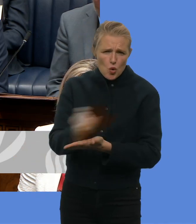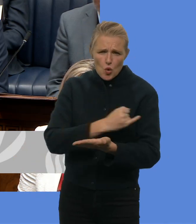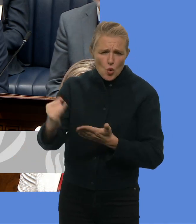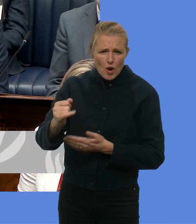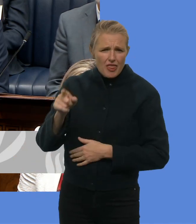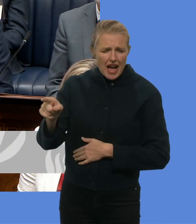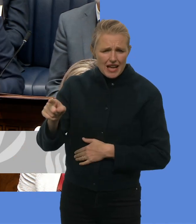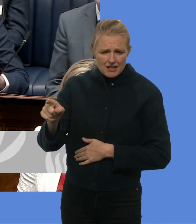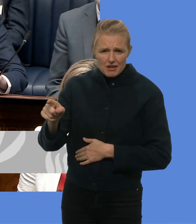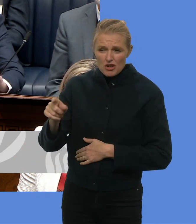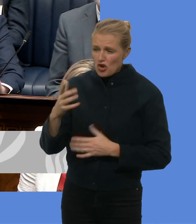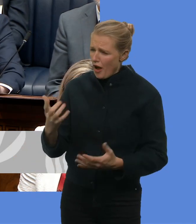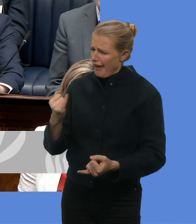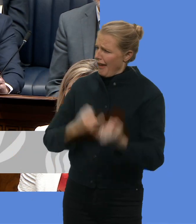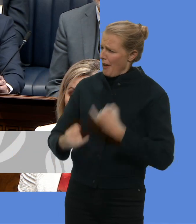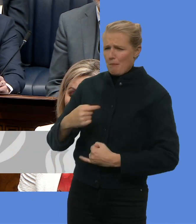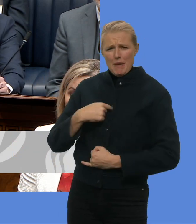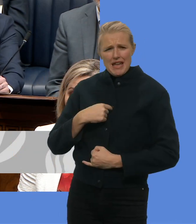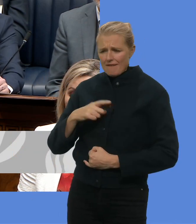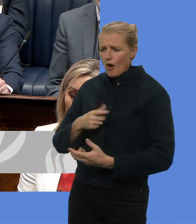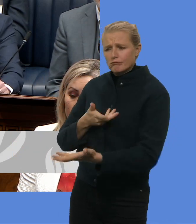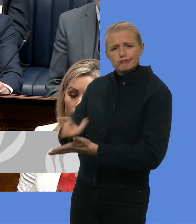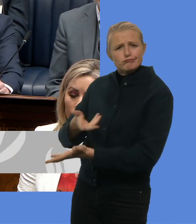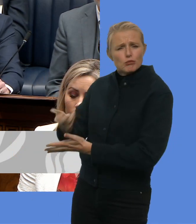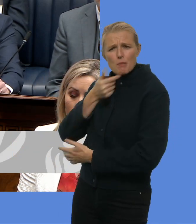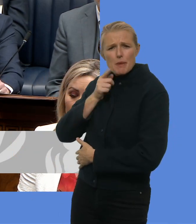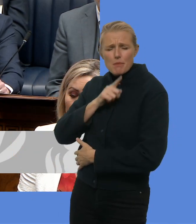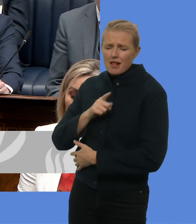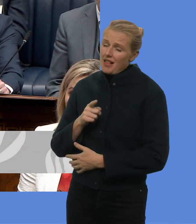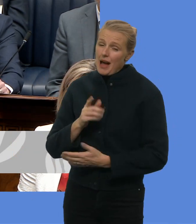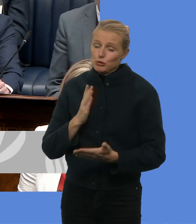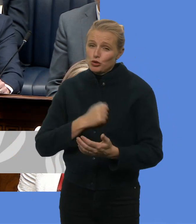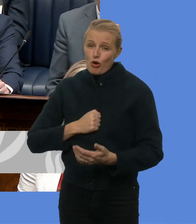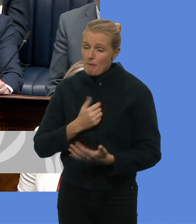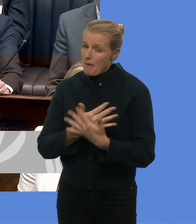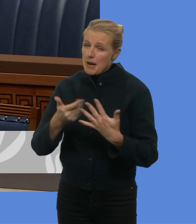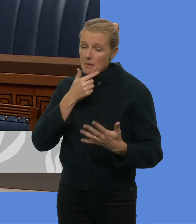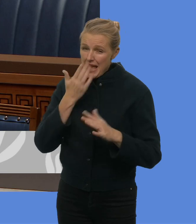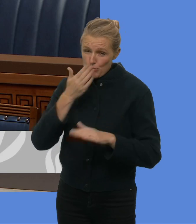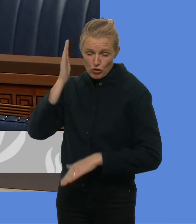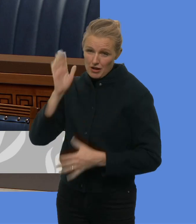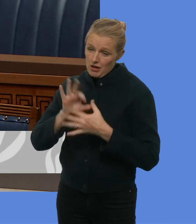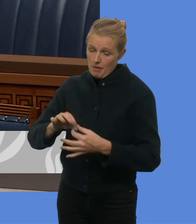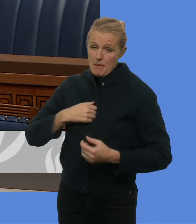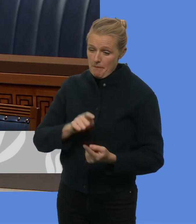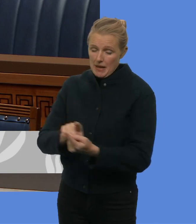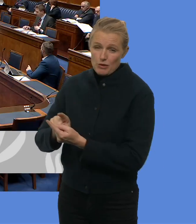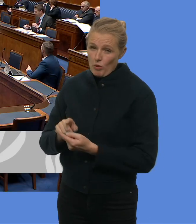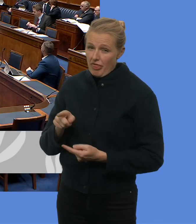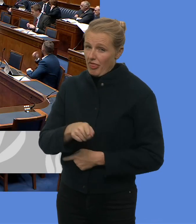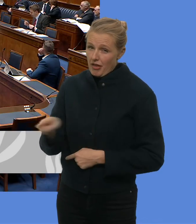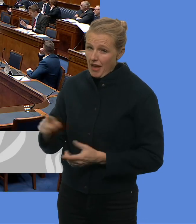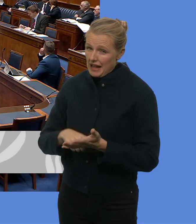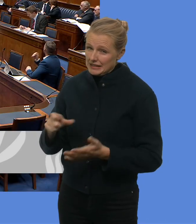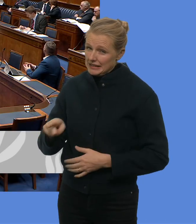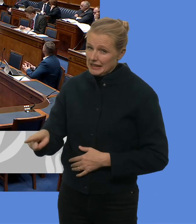not be lectured by those who are acting in a very hypocritical fashion on this issue. Jonathan Buckley. Thank you,